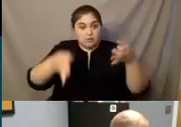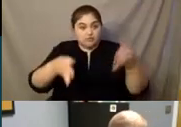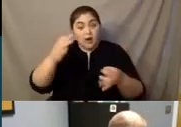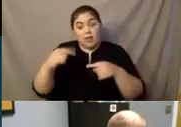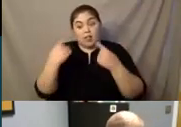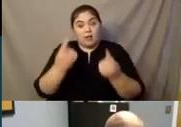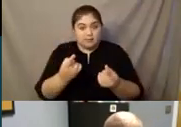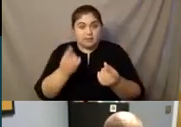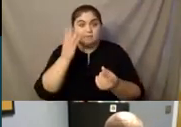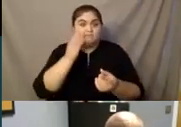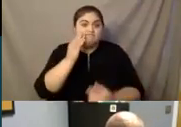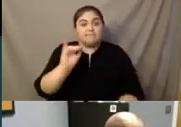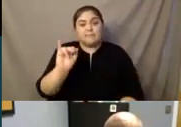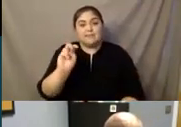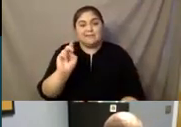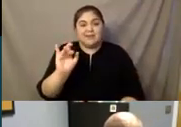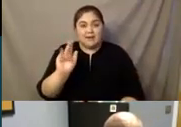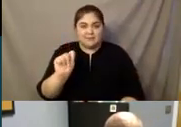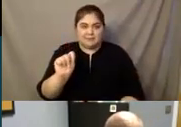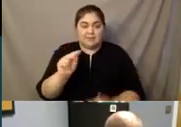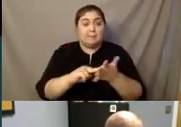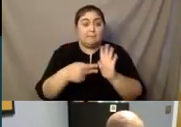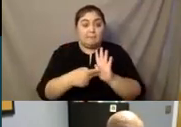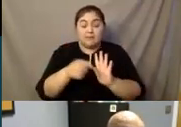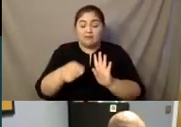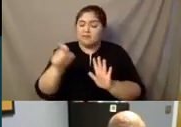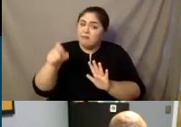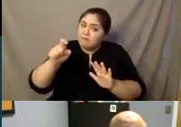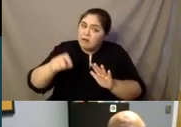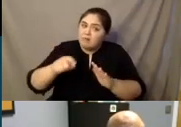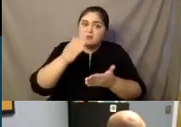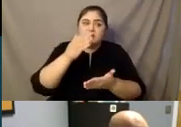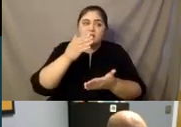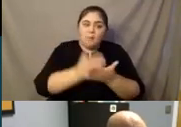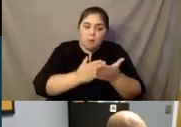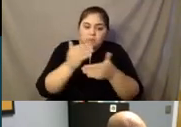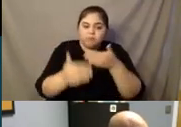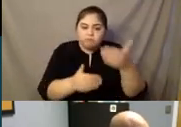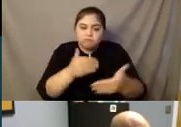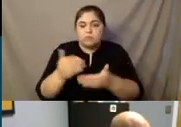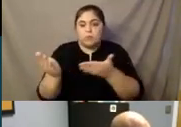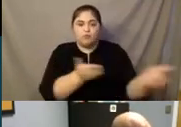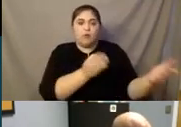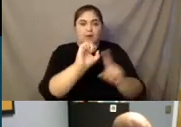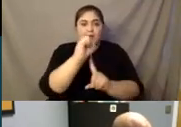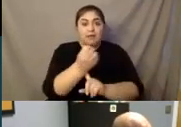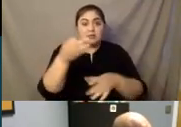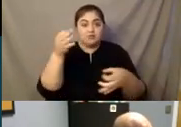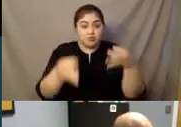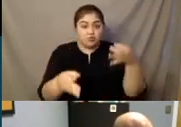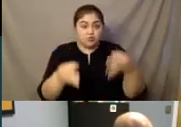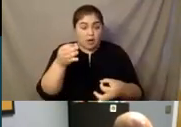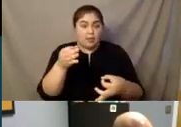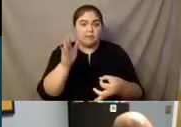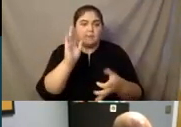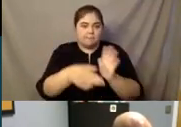through indictment. So it's a necessary step in the process of actually taking a case to trial, is that review by the grand